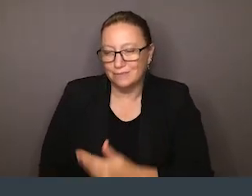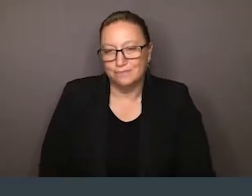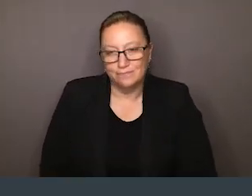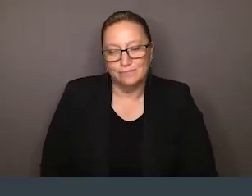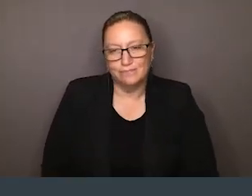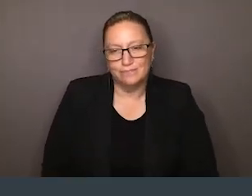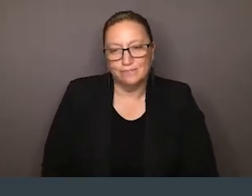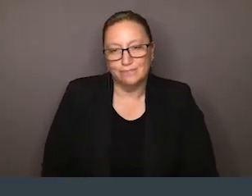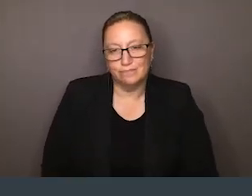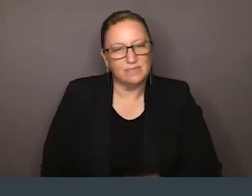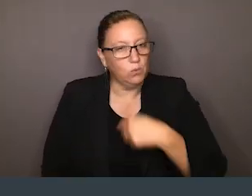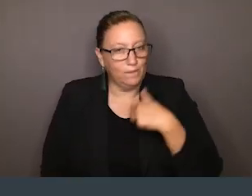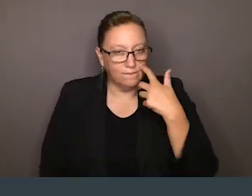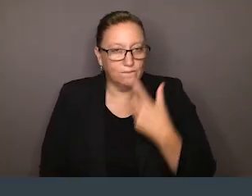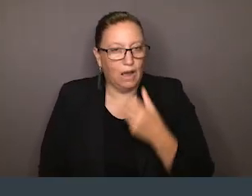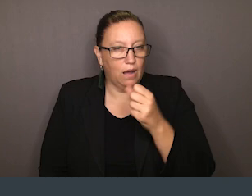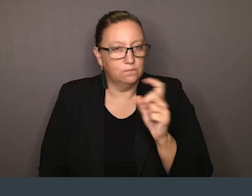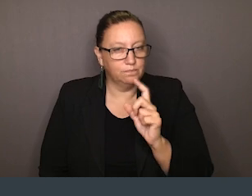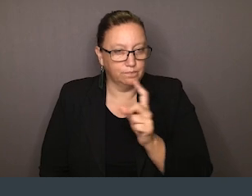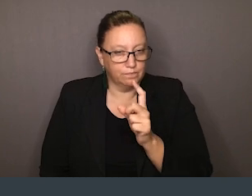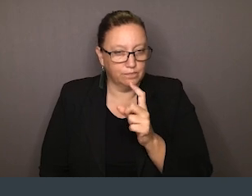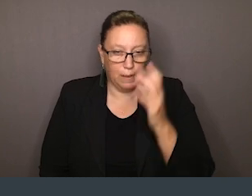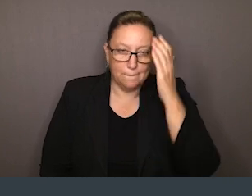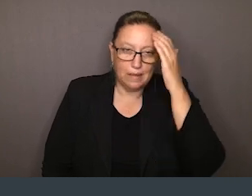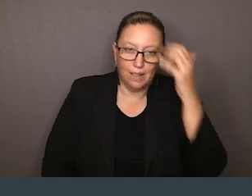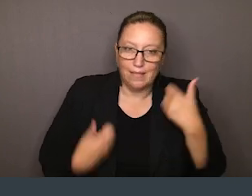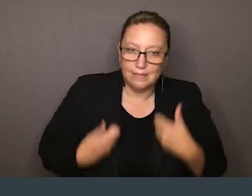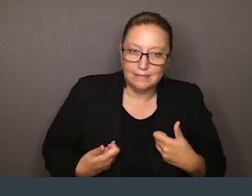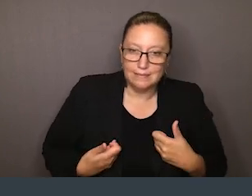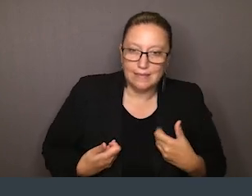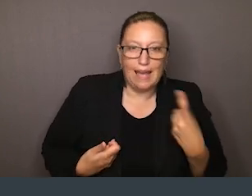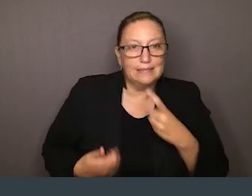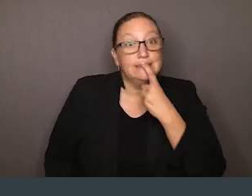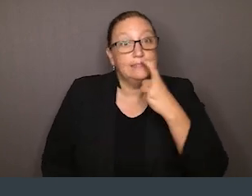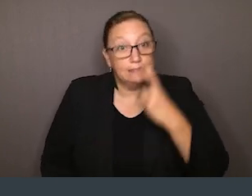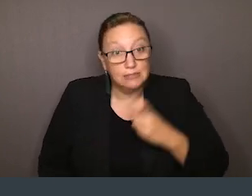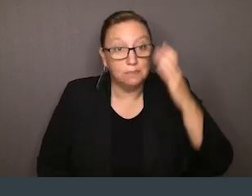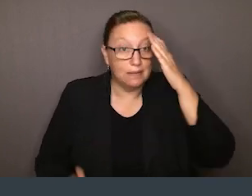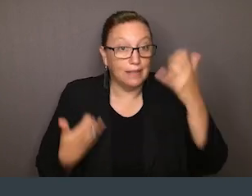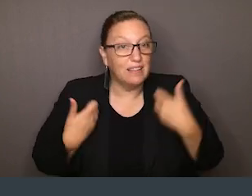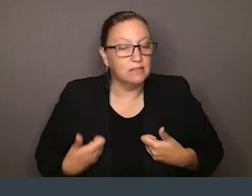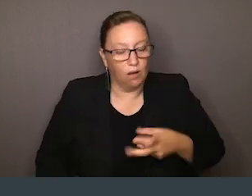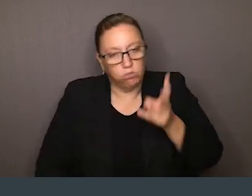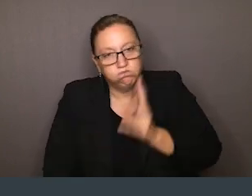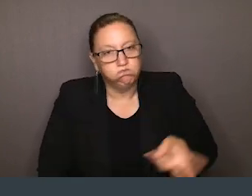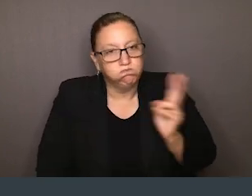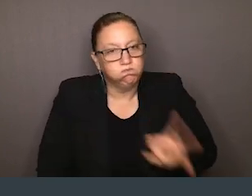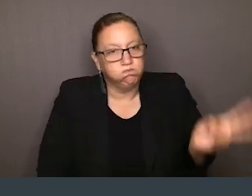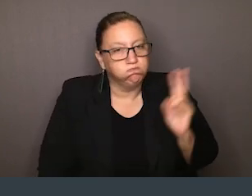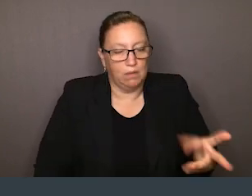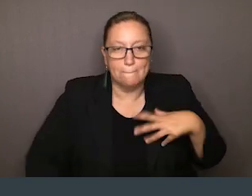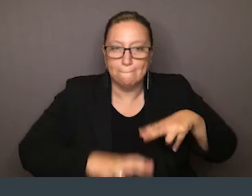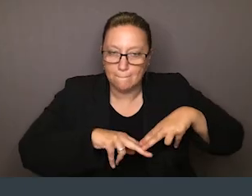Katrina. Well, what we found was that both mental illness and serious mental illness was far more common